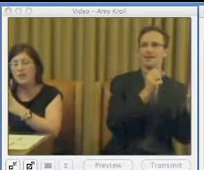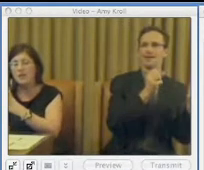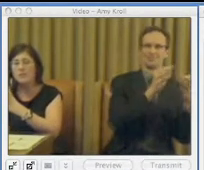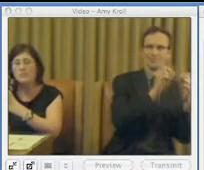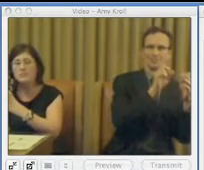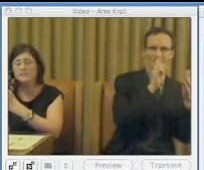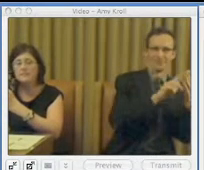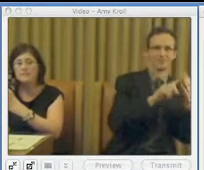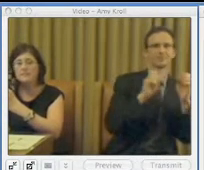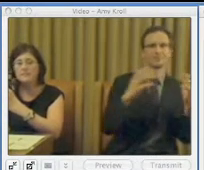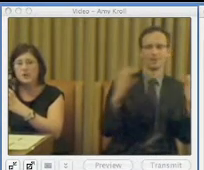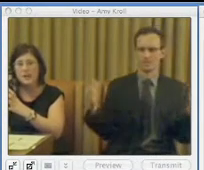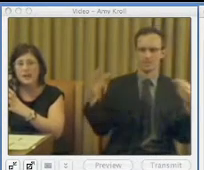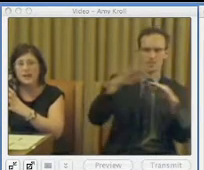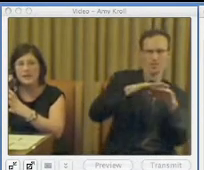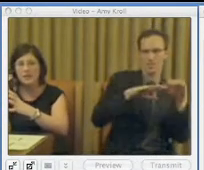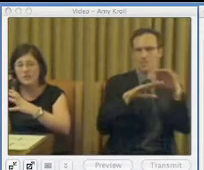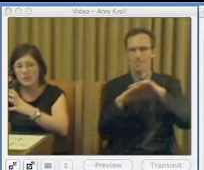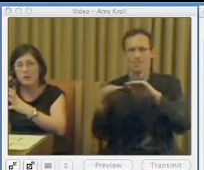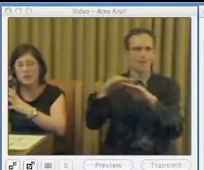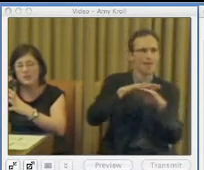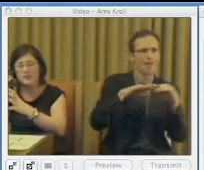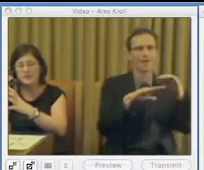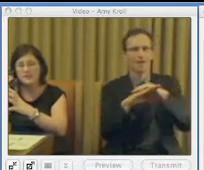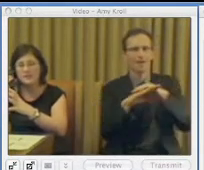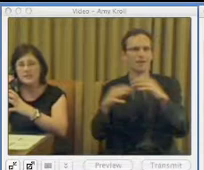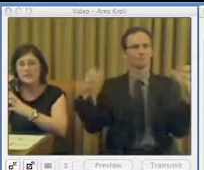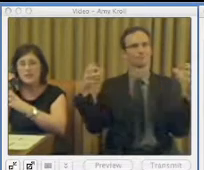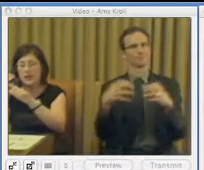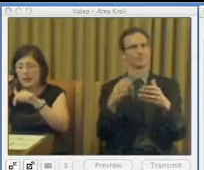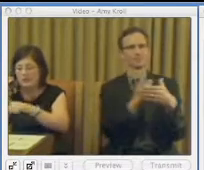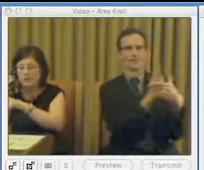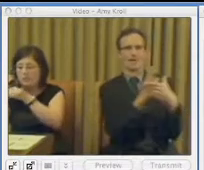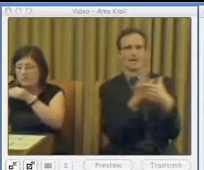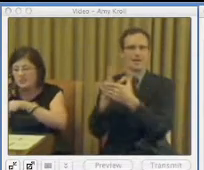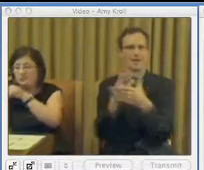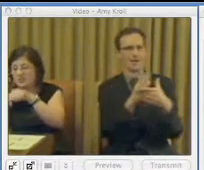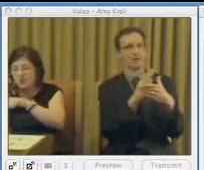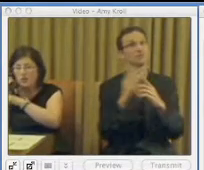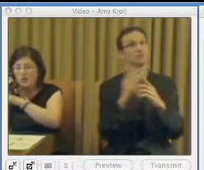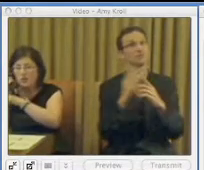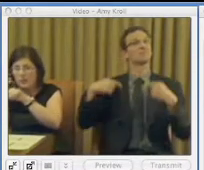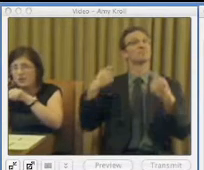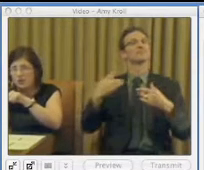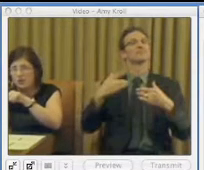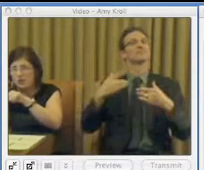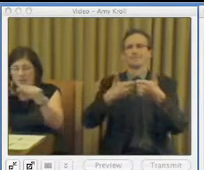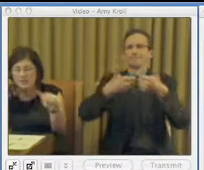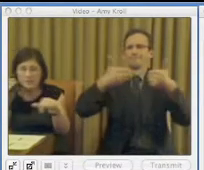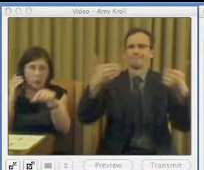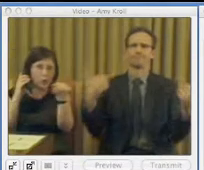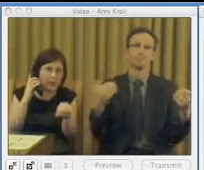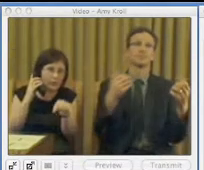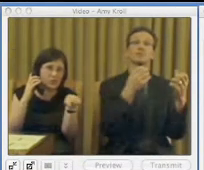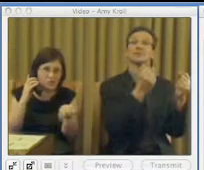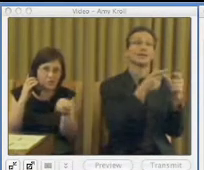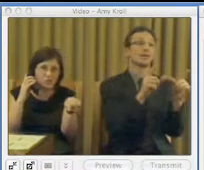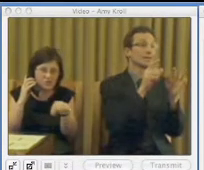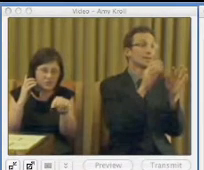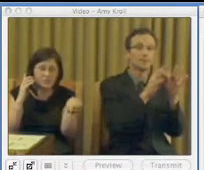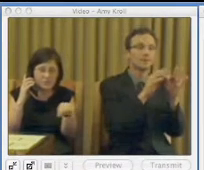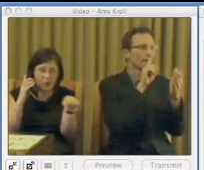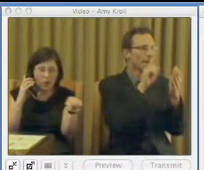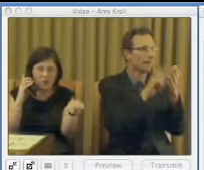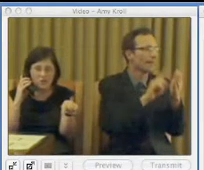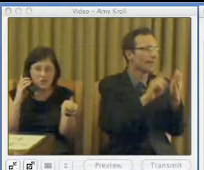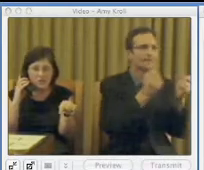to stick to our own domains, our own typologies. Sign language interpreters do research on sign language interpreting,